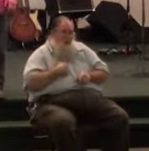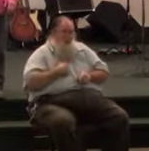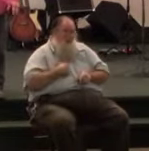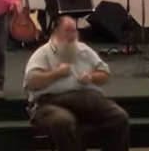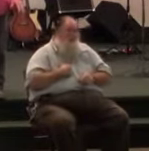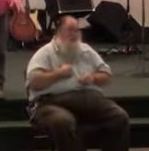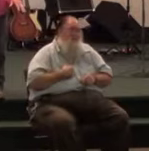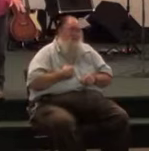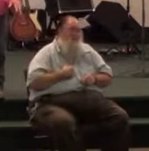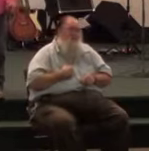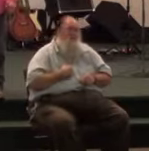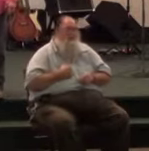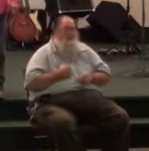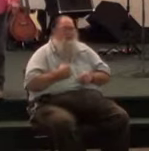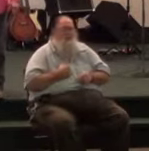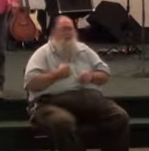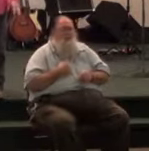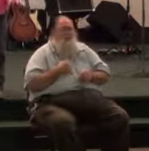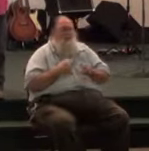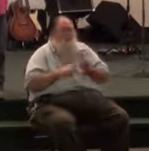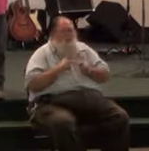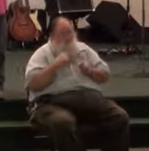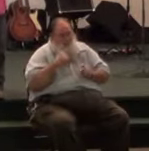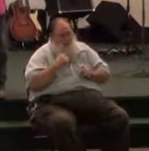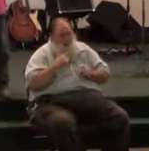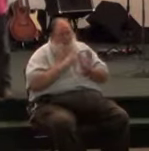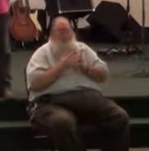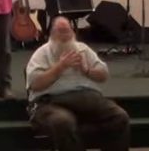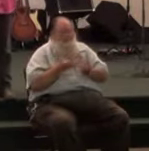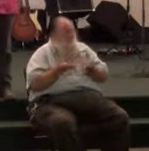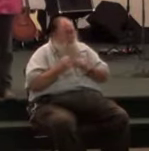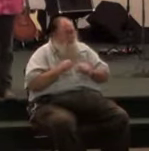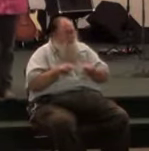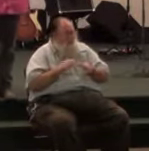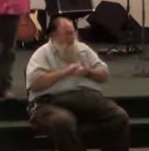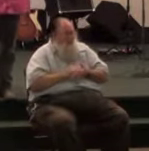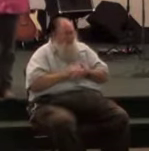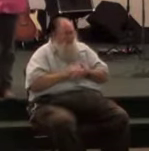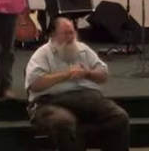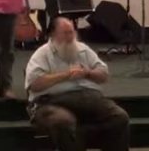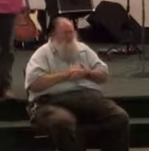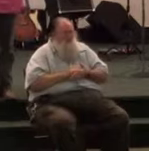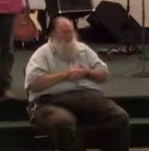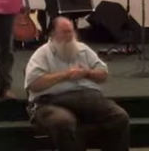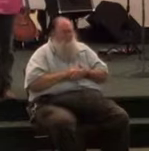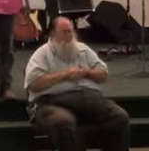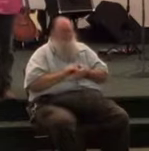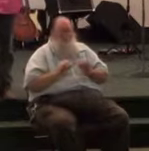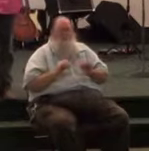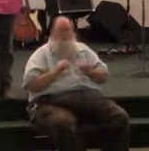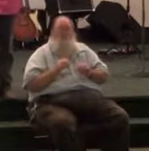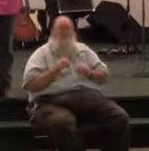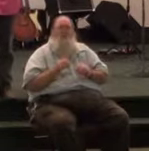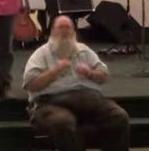Jesus didn't want to do that. You know what he didn't want? He didn't want the Father to turn his back on